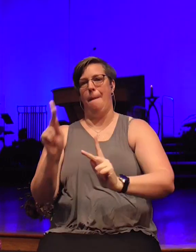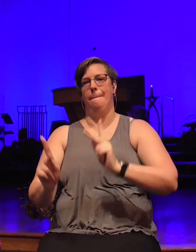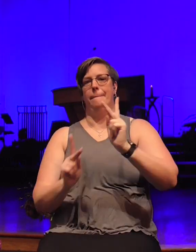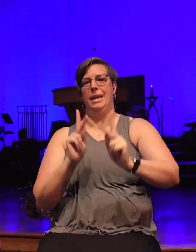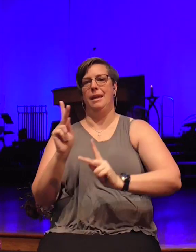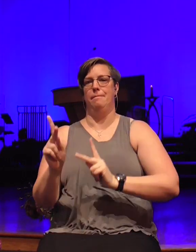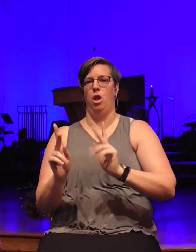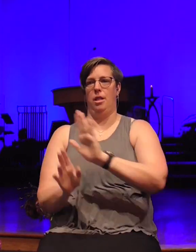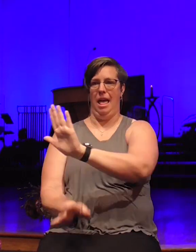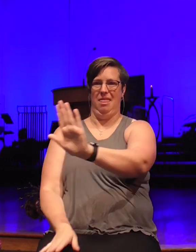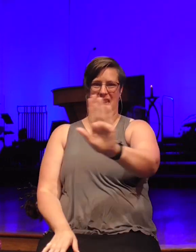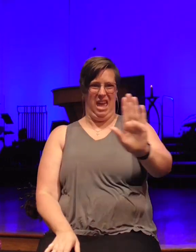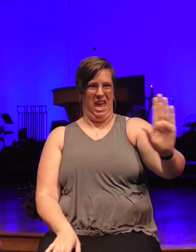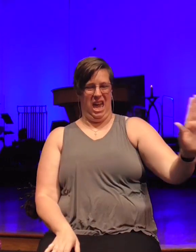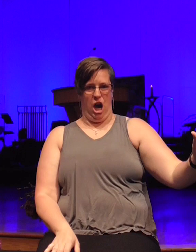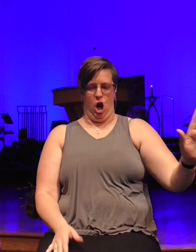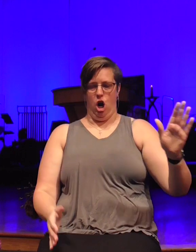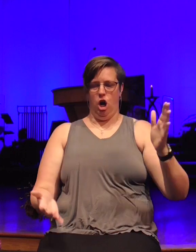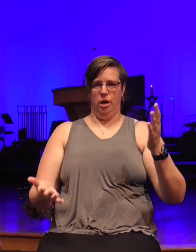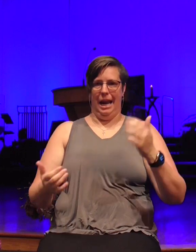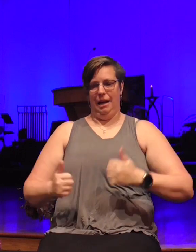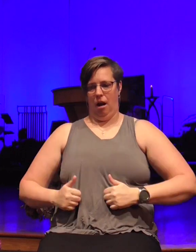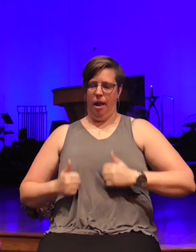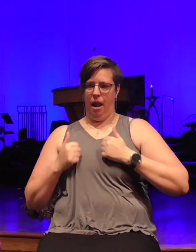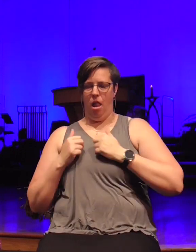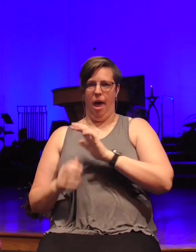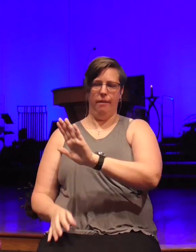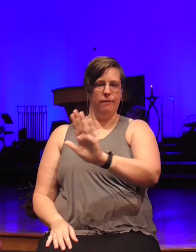and situations in our life and in the collective life